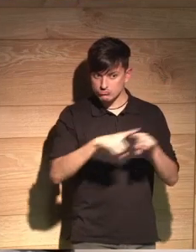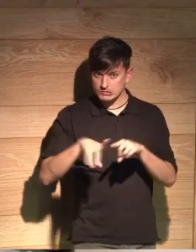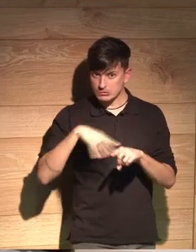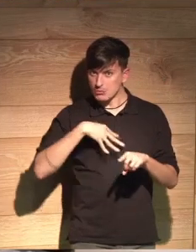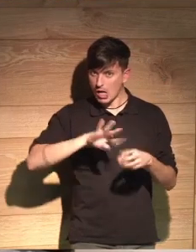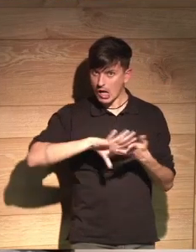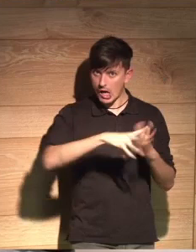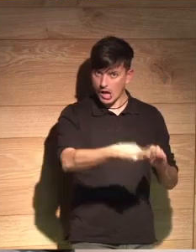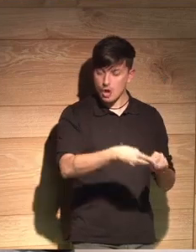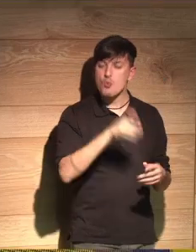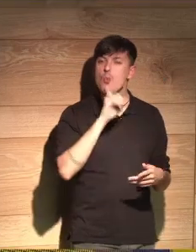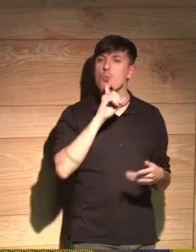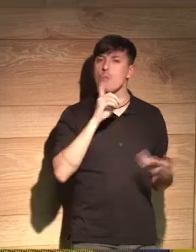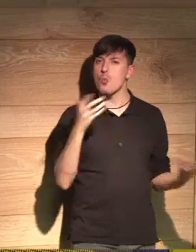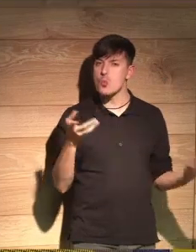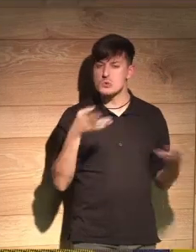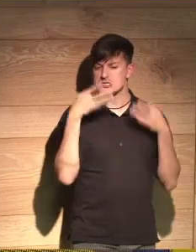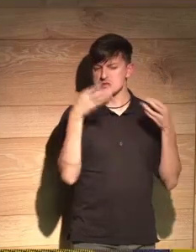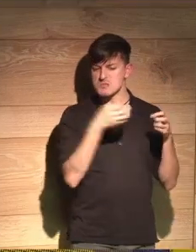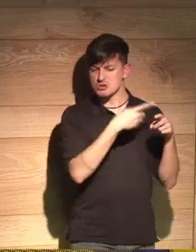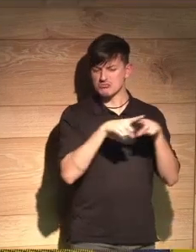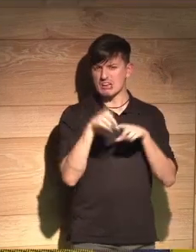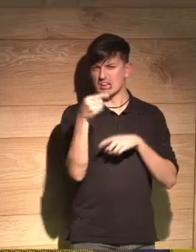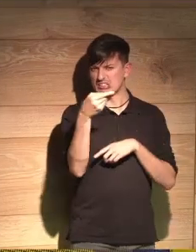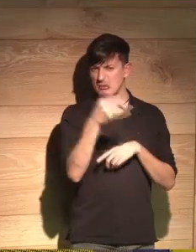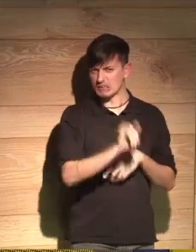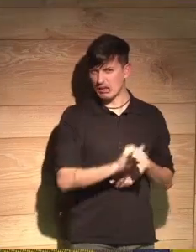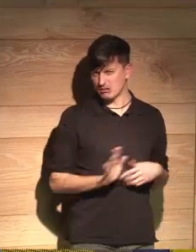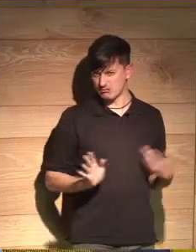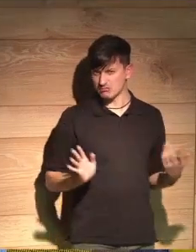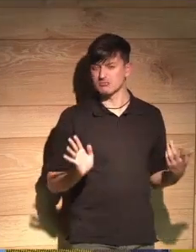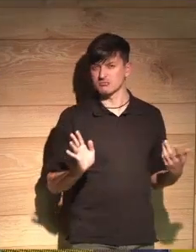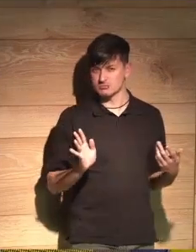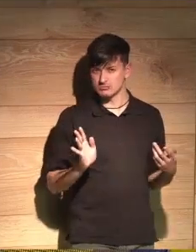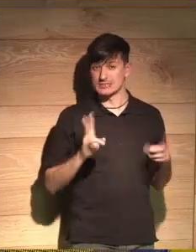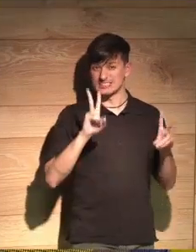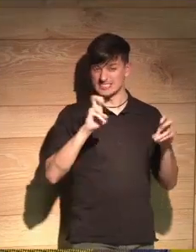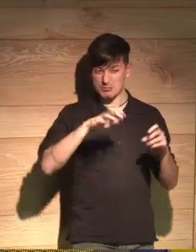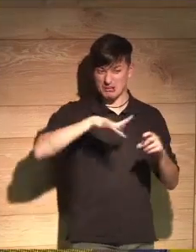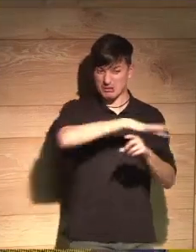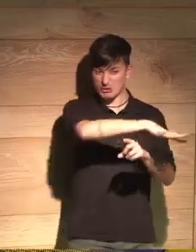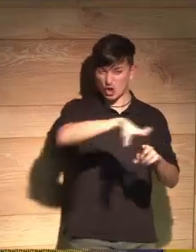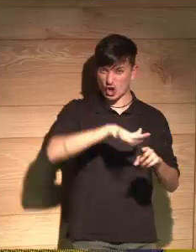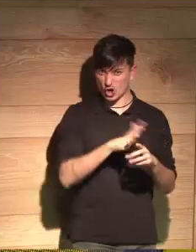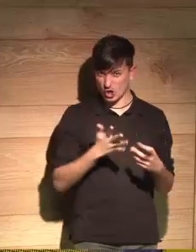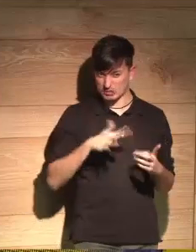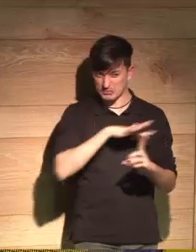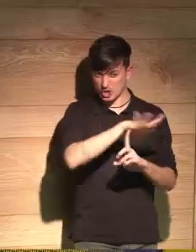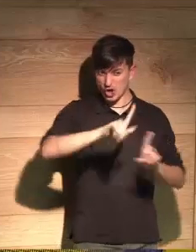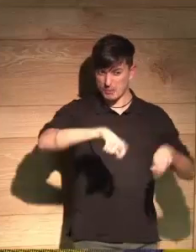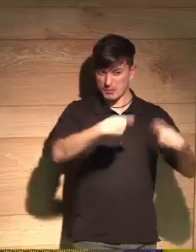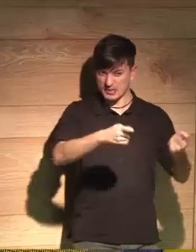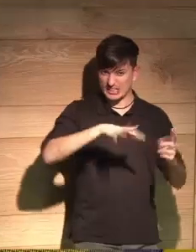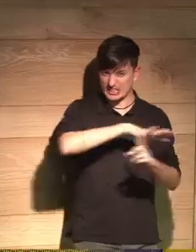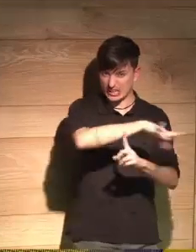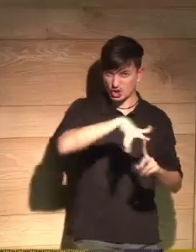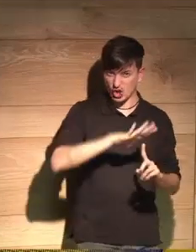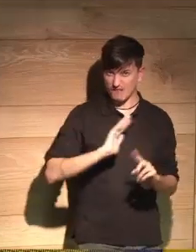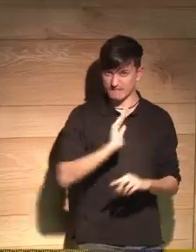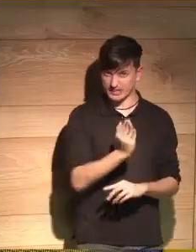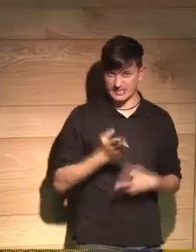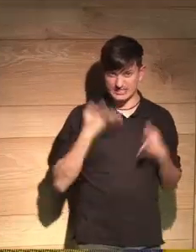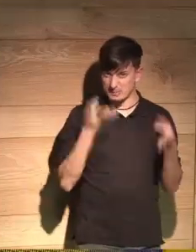we could implement? There will always be negative elements, I think, in the environmental, from the environmental point of